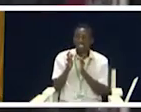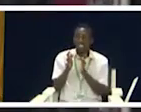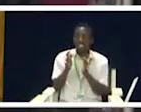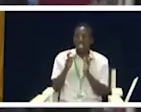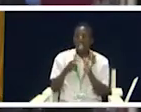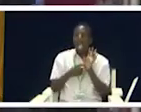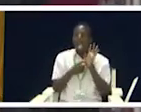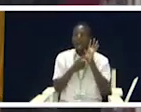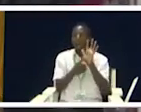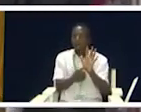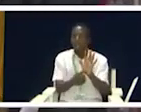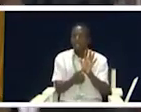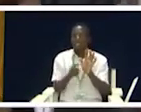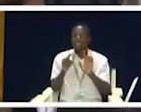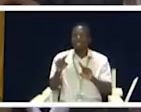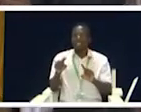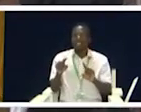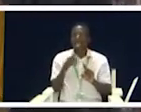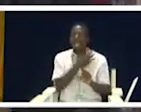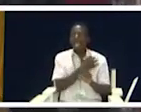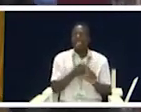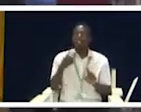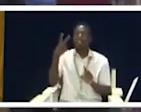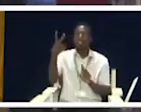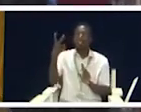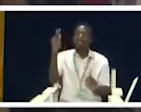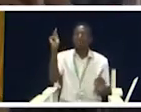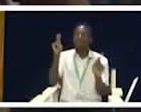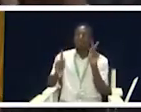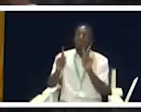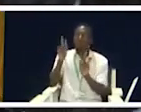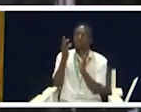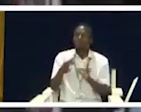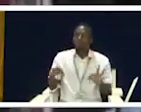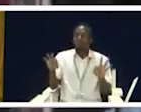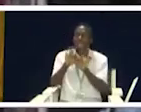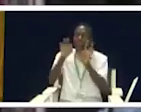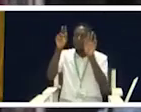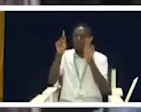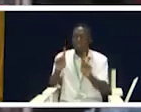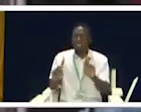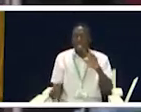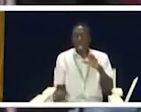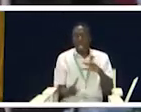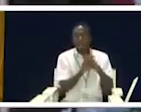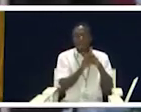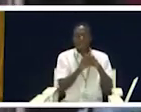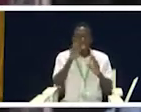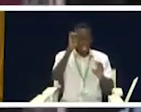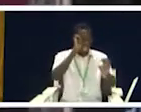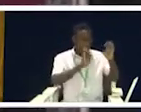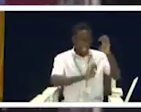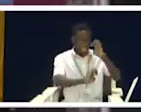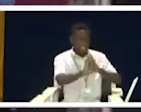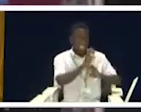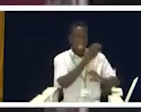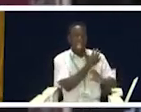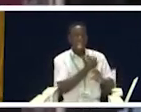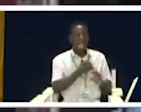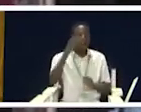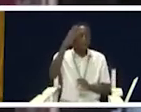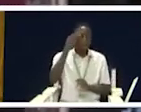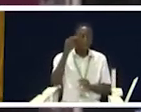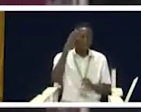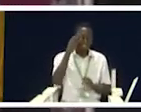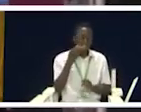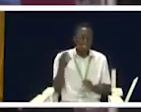the mountain, and two prominent personalities from the Old Testament appeared to him. Elijah and Moses, and they